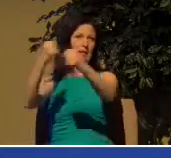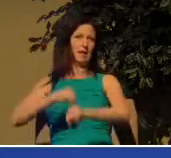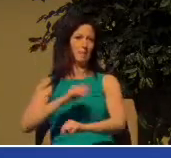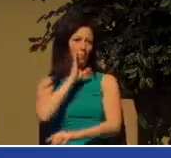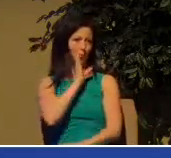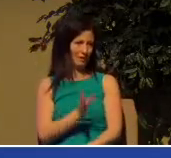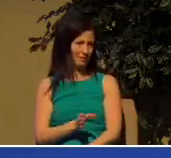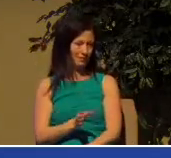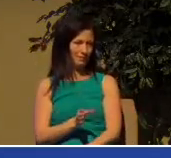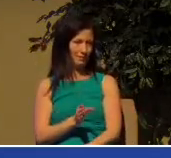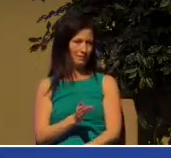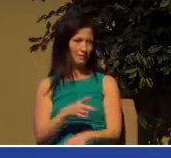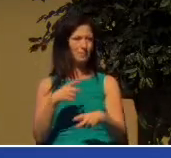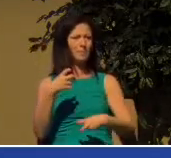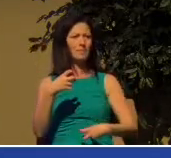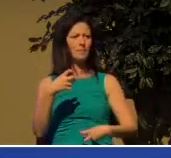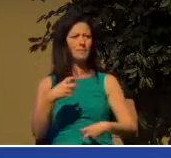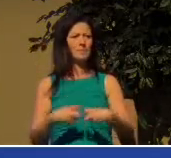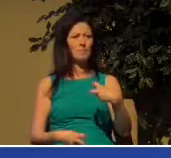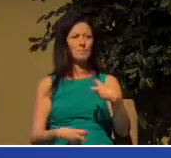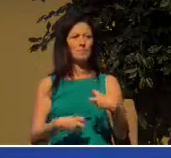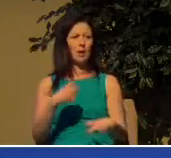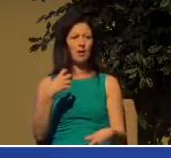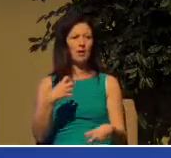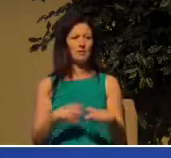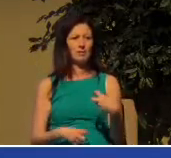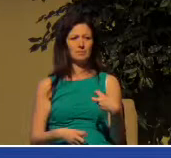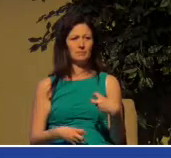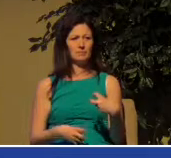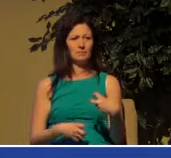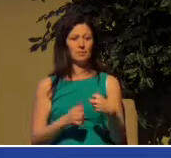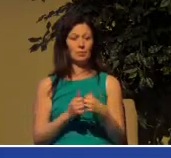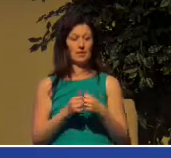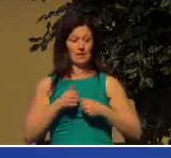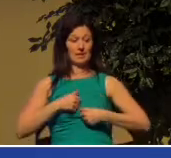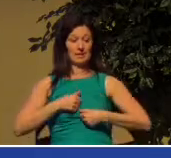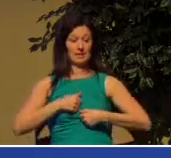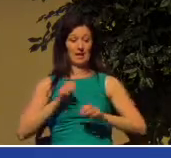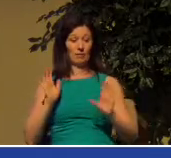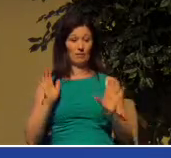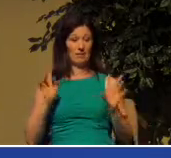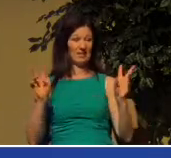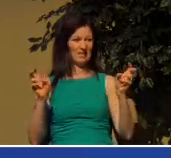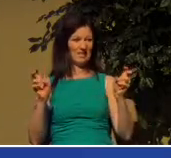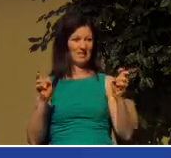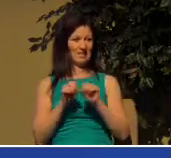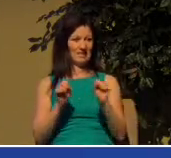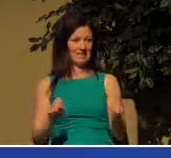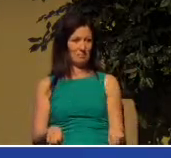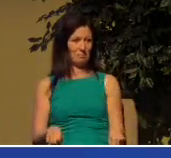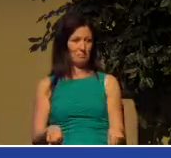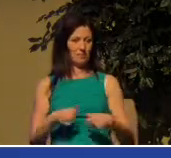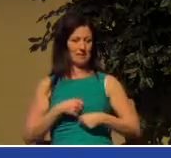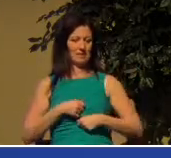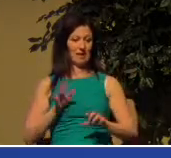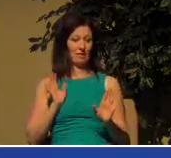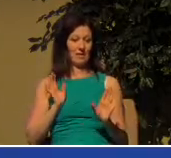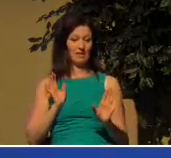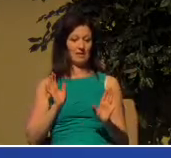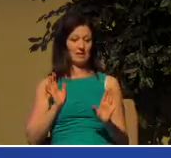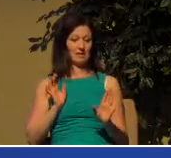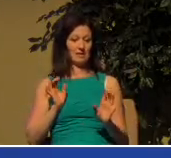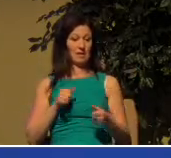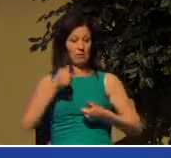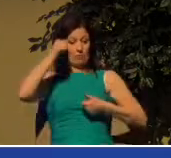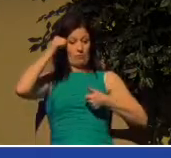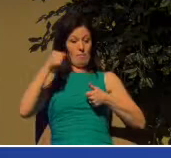The problem with the sacrificial system is that it can remind us of sin.